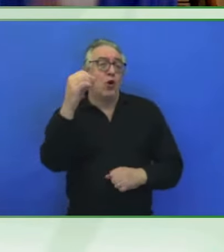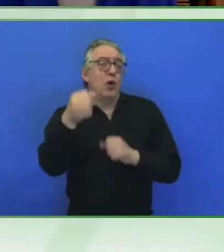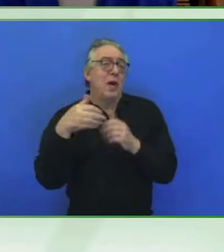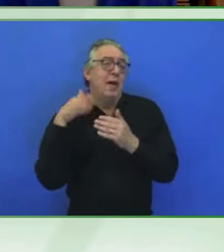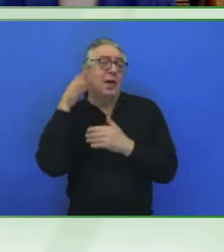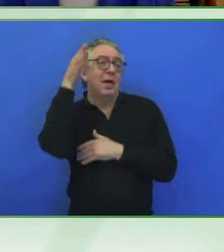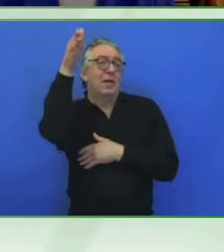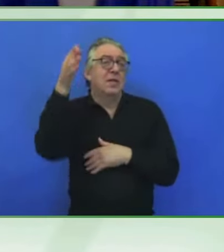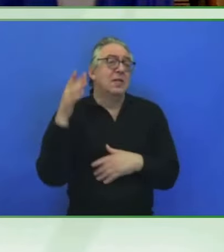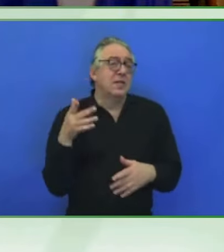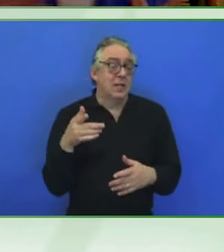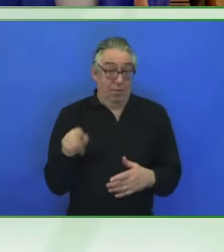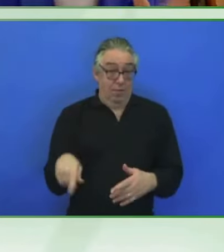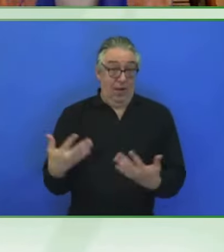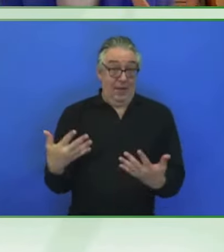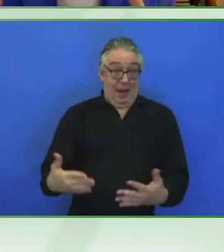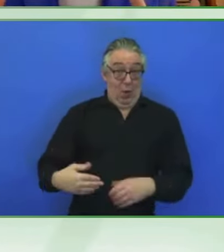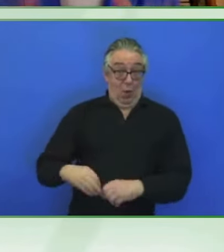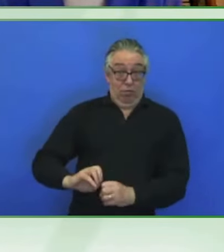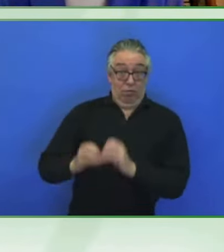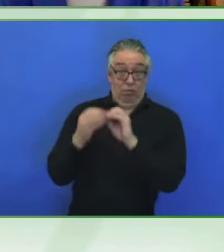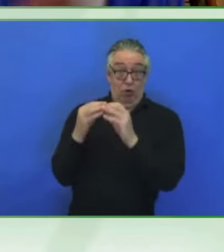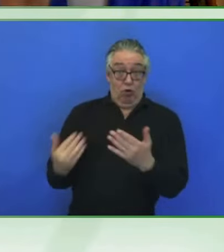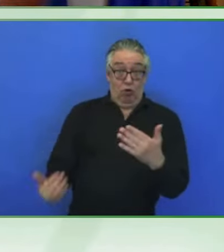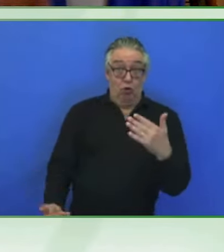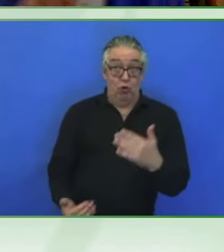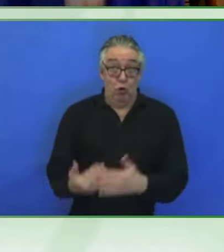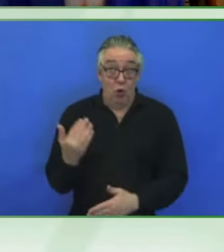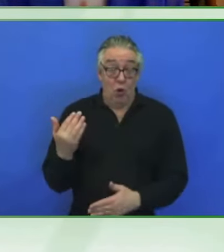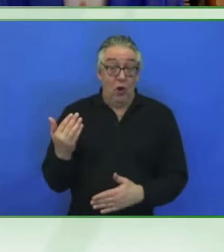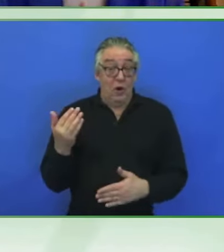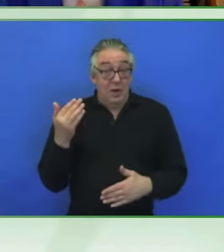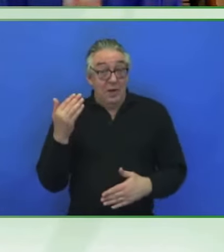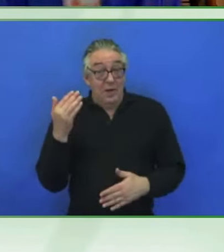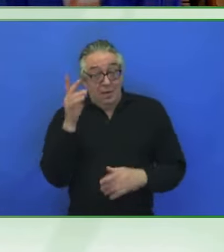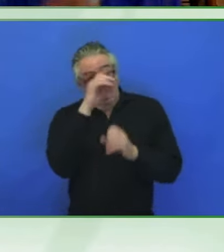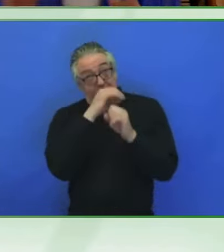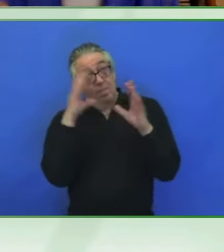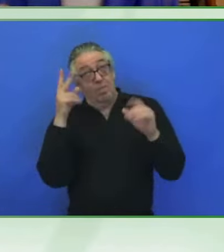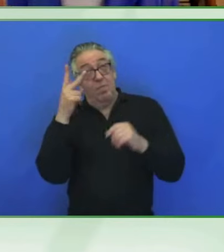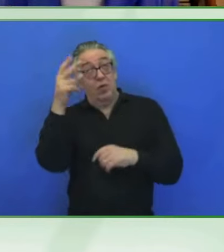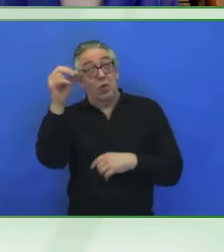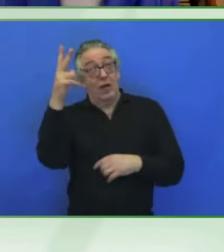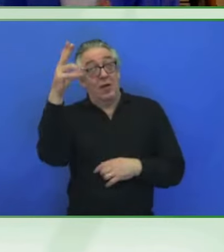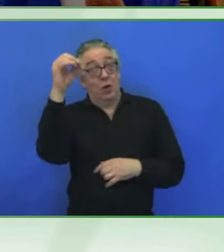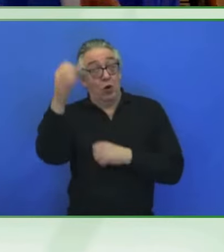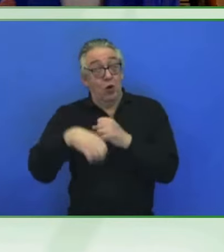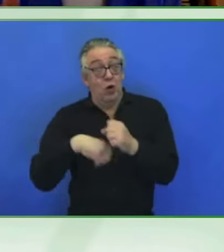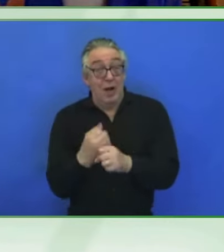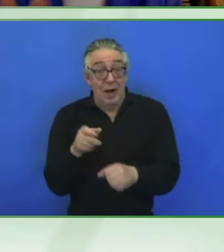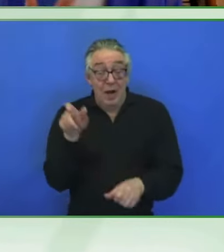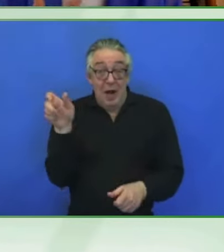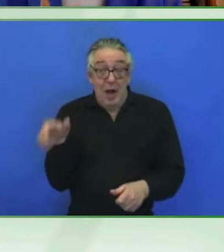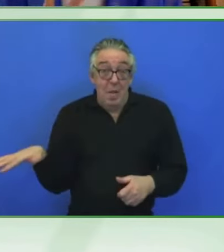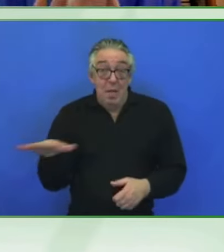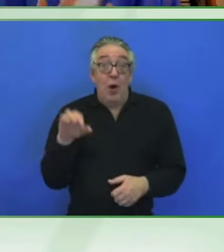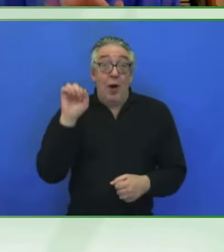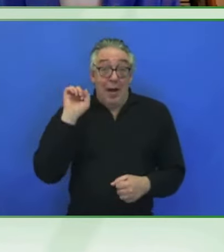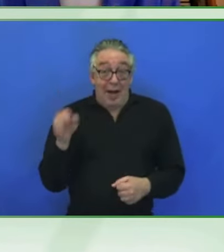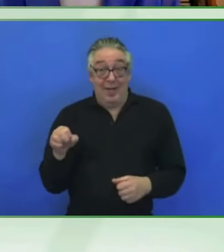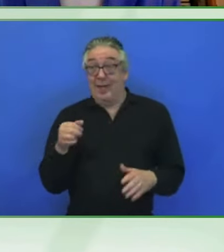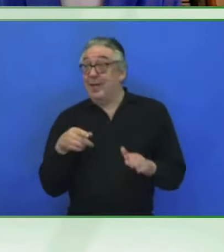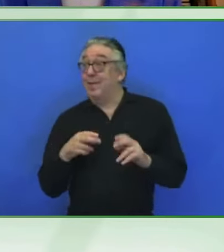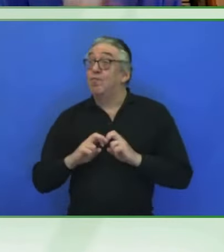And we're living in an ageing world as well. The thing I think is important to think about in relation to the Independent